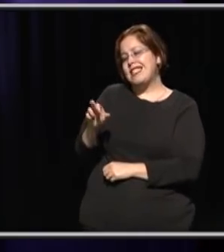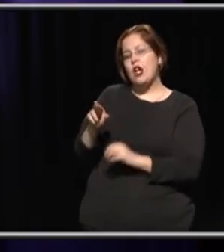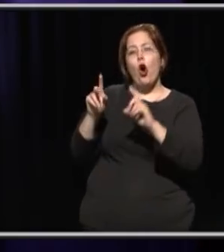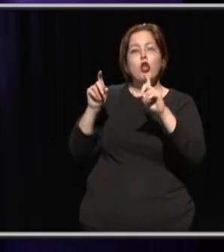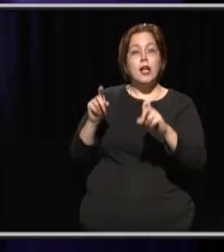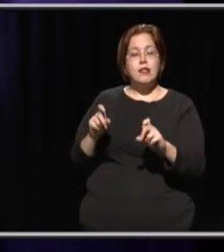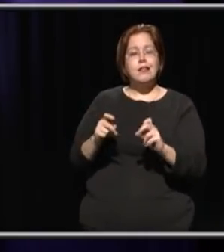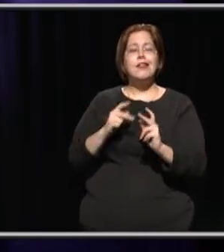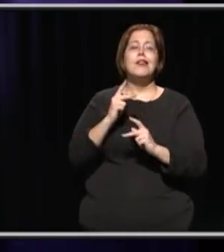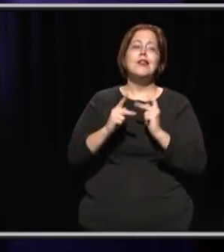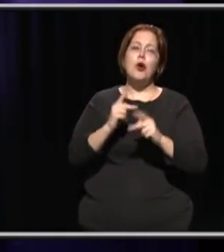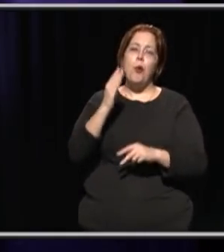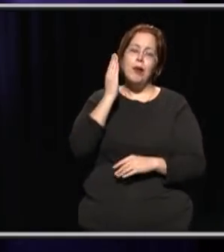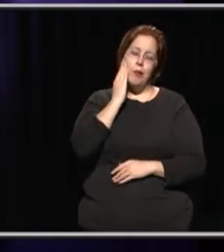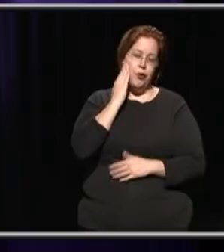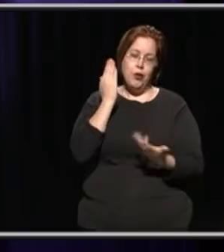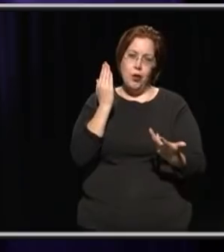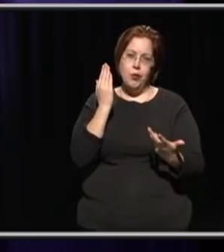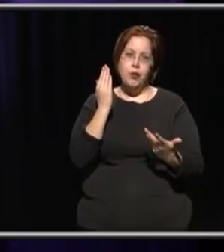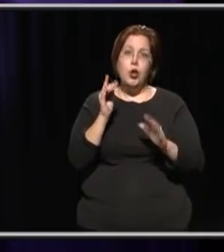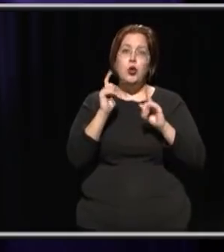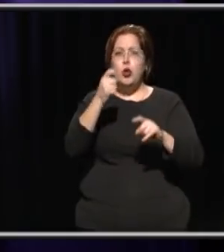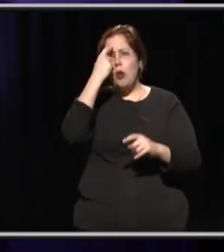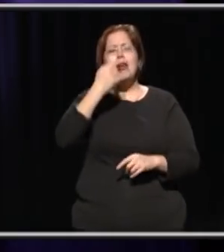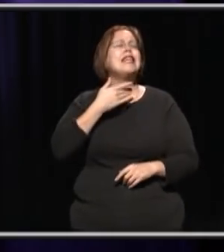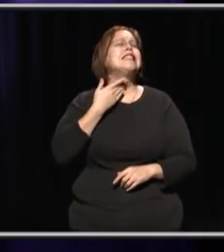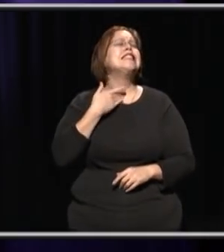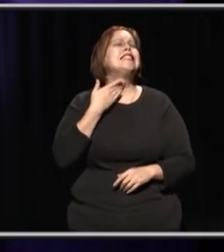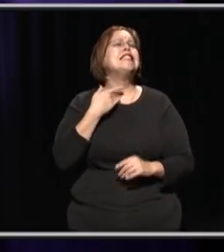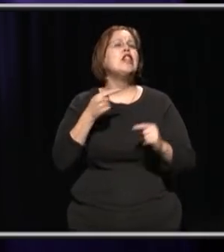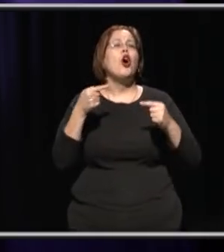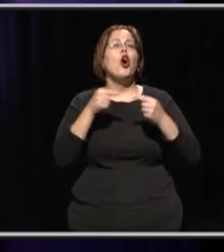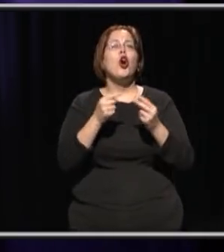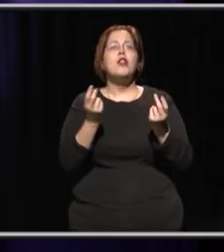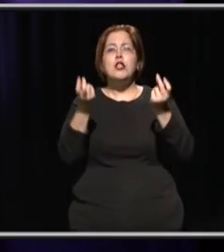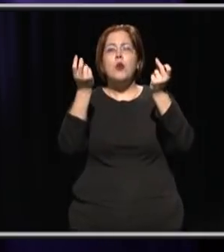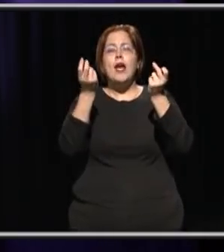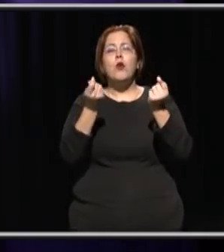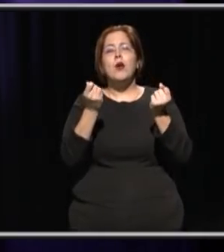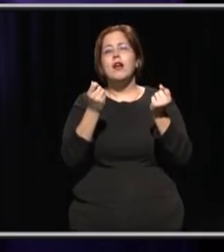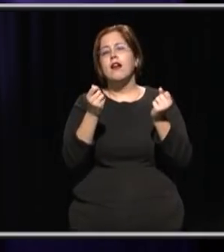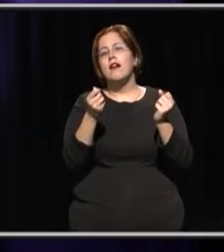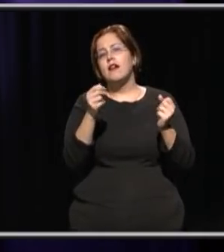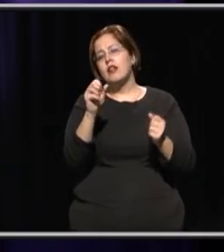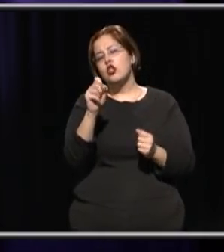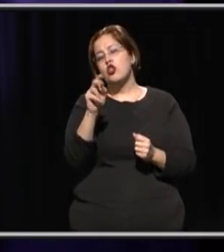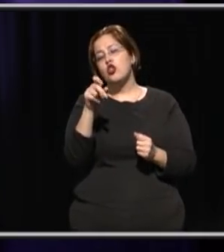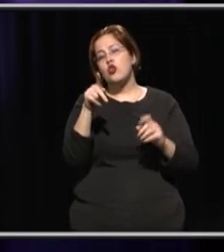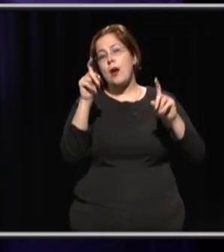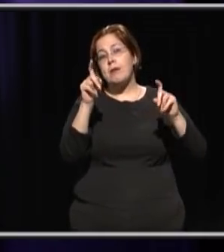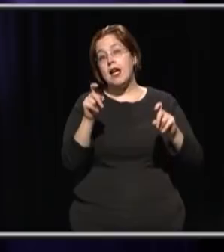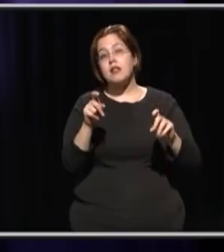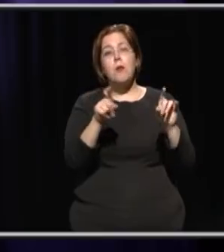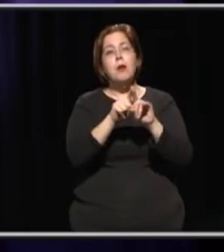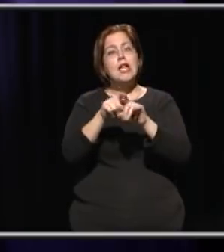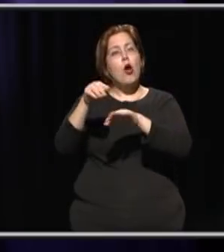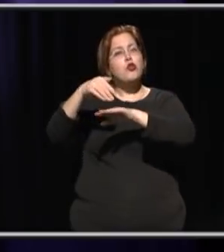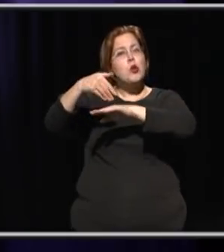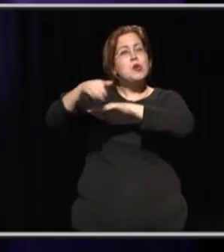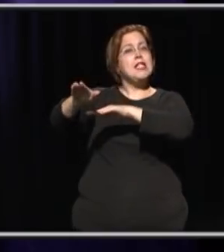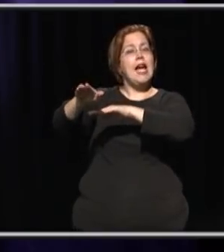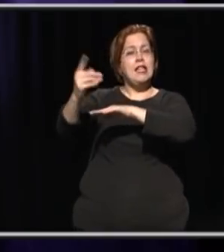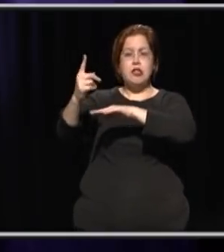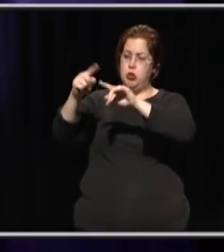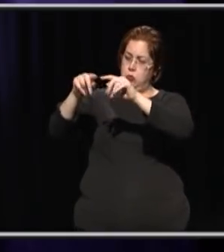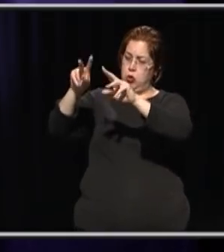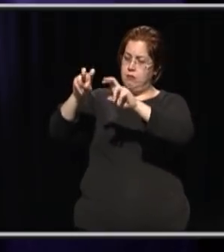folks are familiar with, you go because your throat hurts, they do a quick rapid strep, but they will also send a culture off